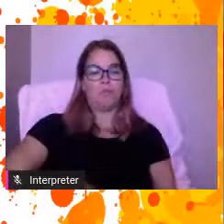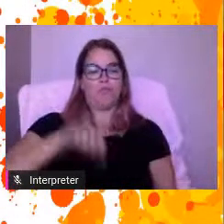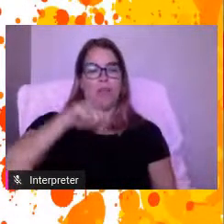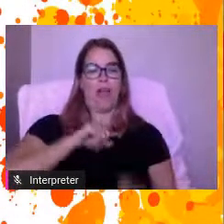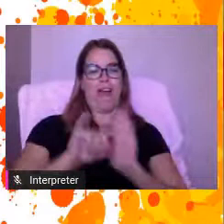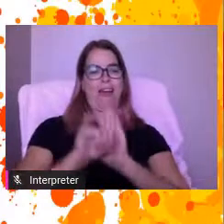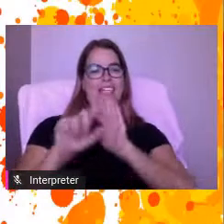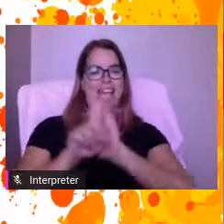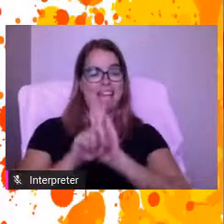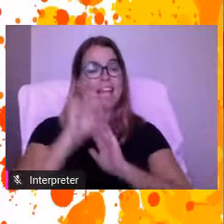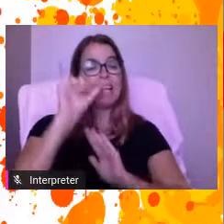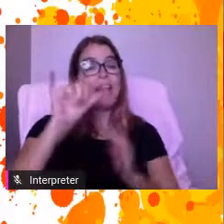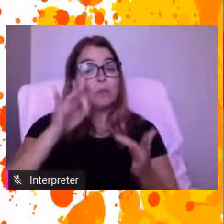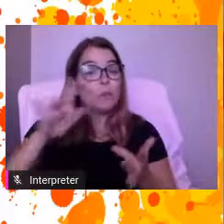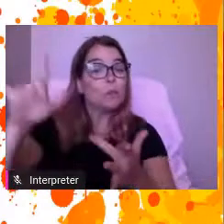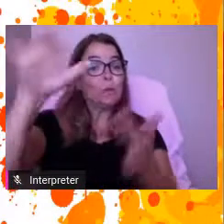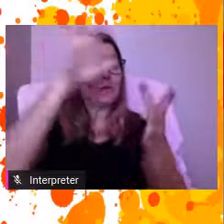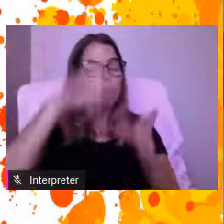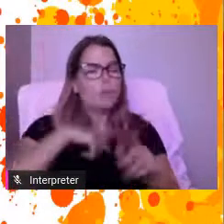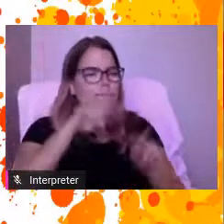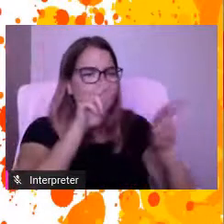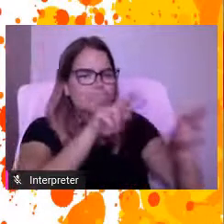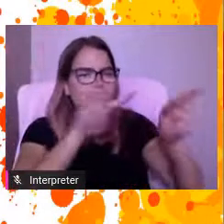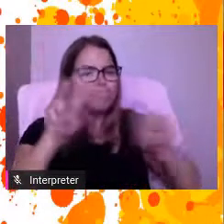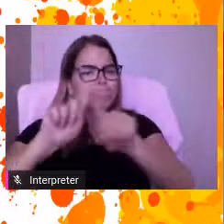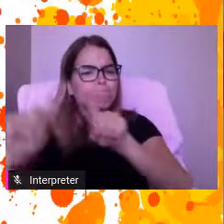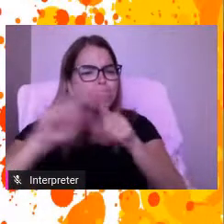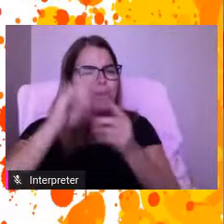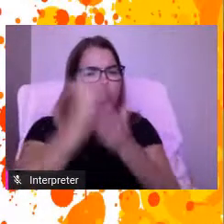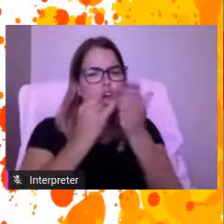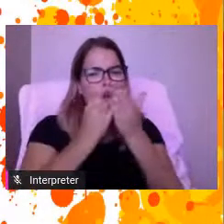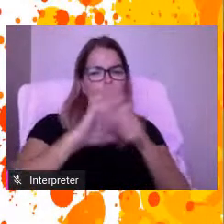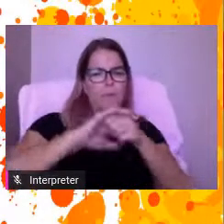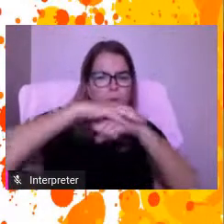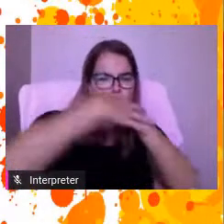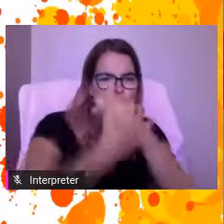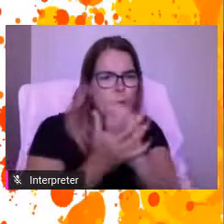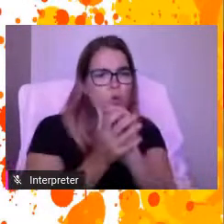fresh look at our permanent collections to assemble artworks from around the world and across